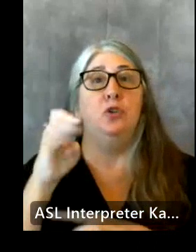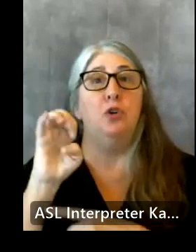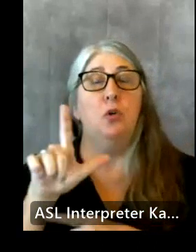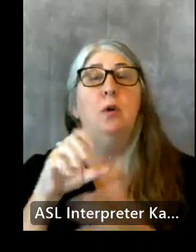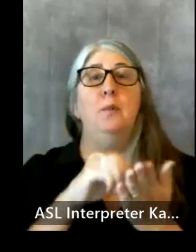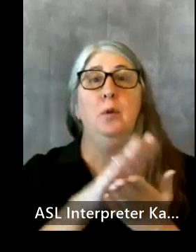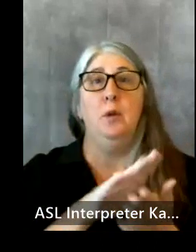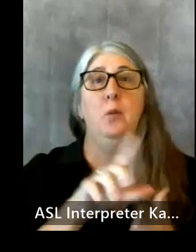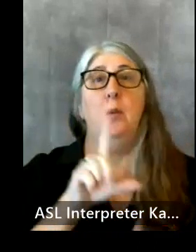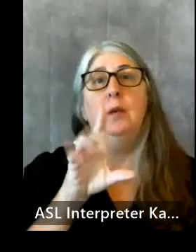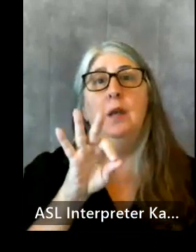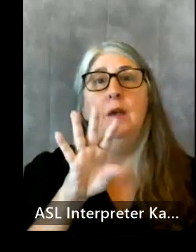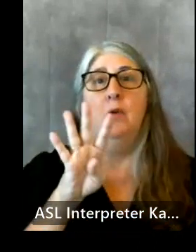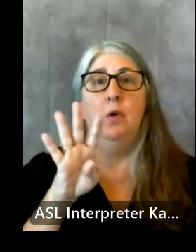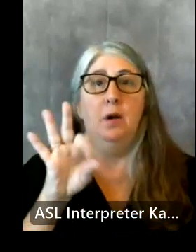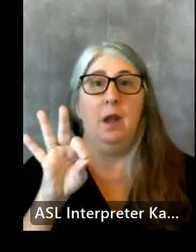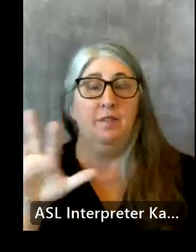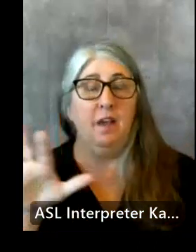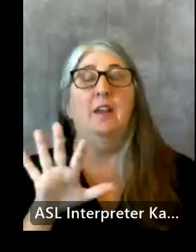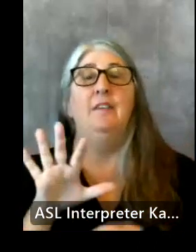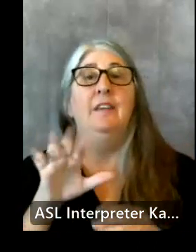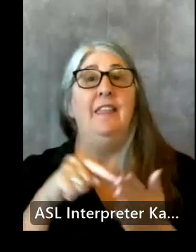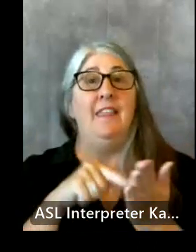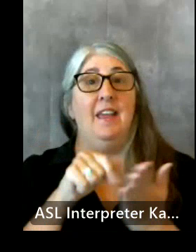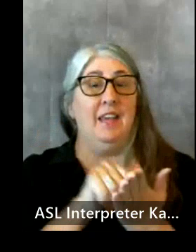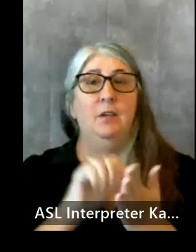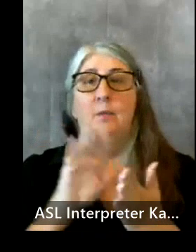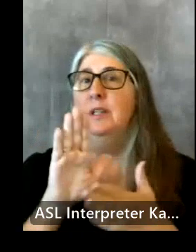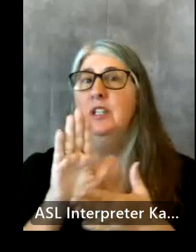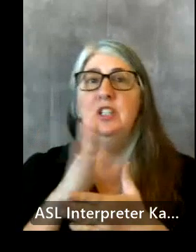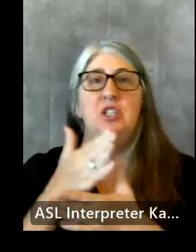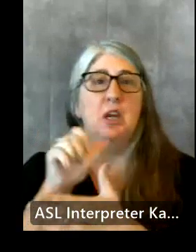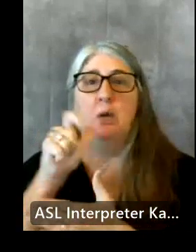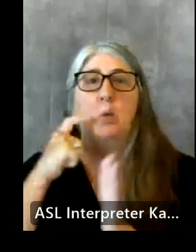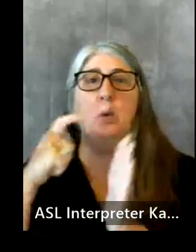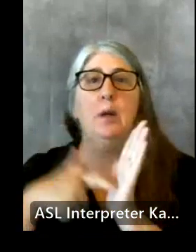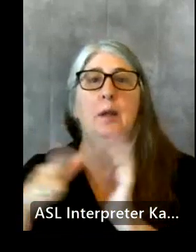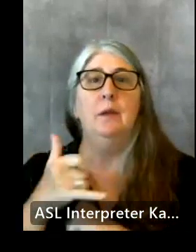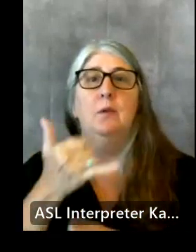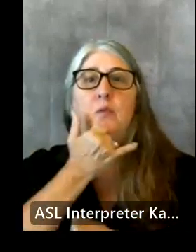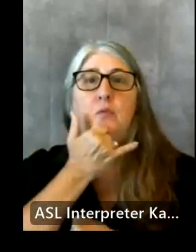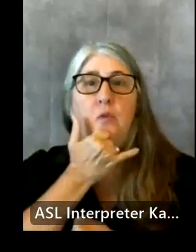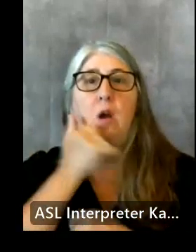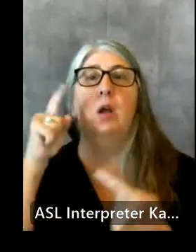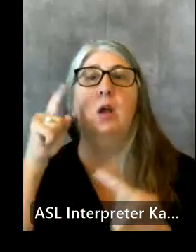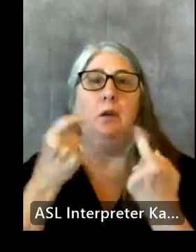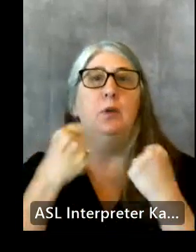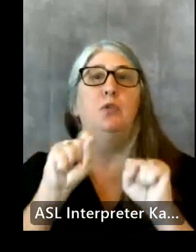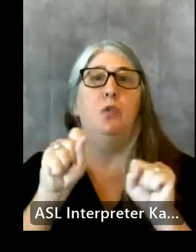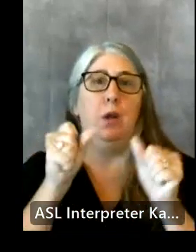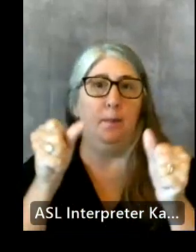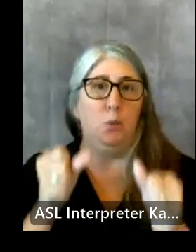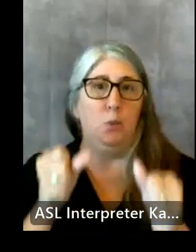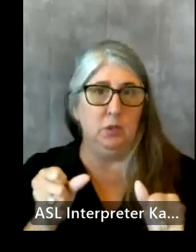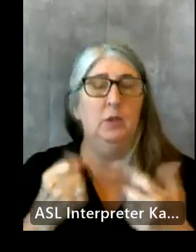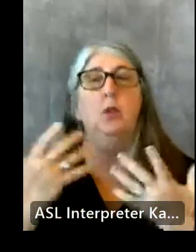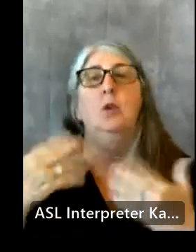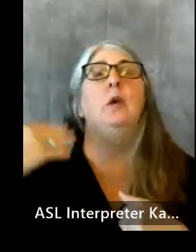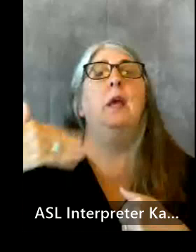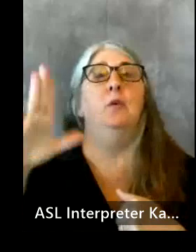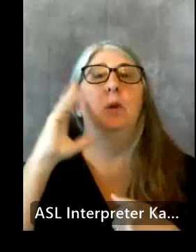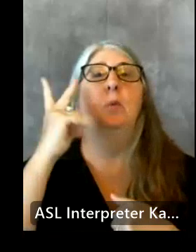the account, and Share would not recognize that as being wrong until we try to post it. So occasionally we will